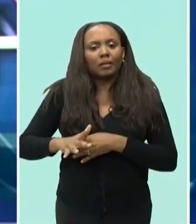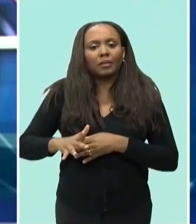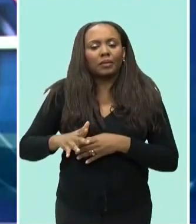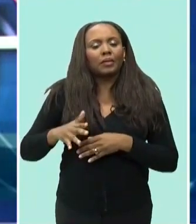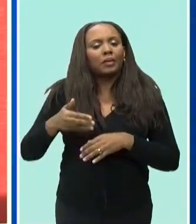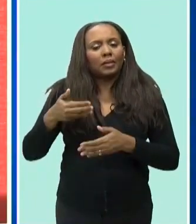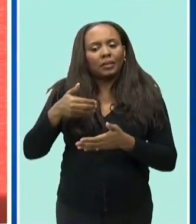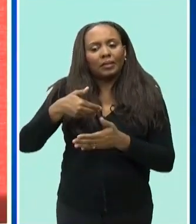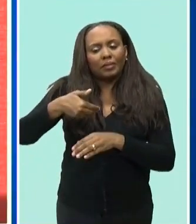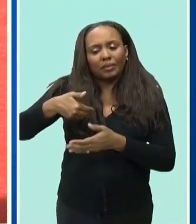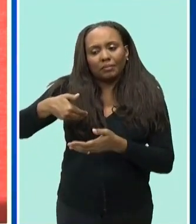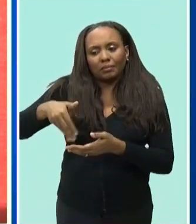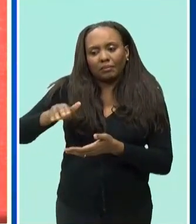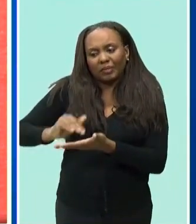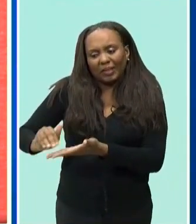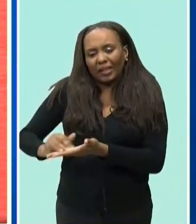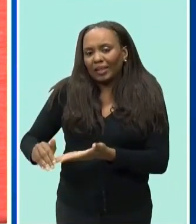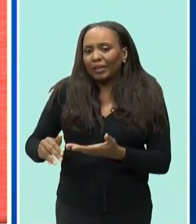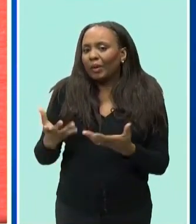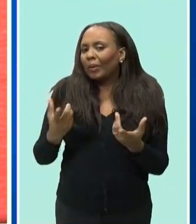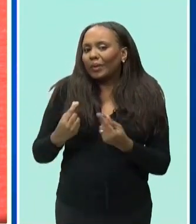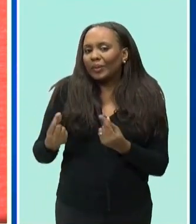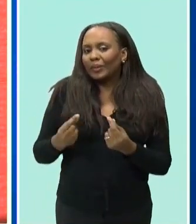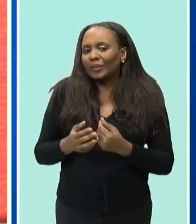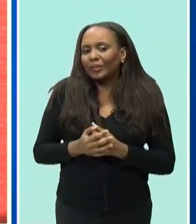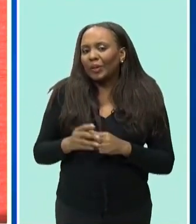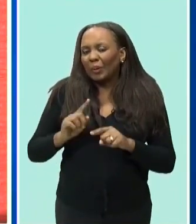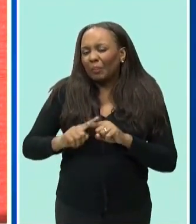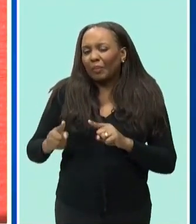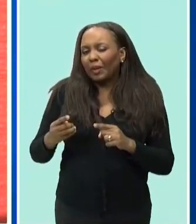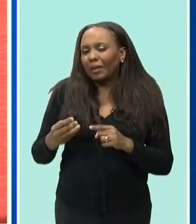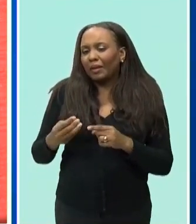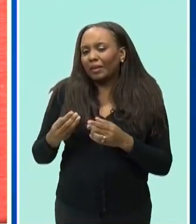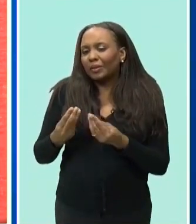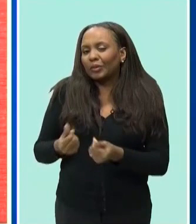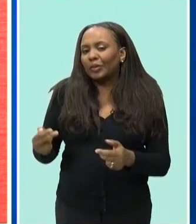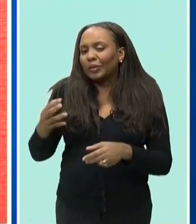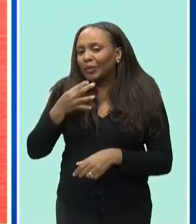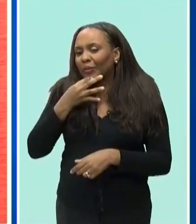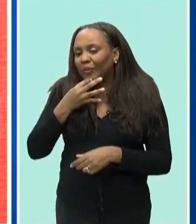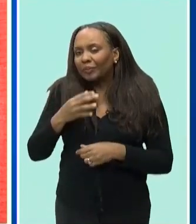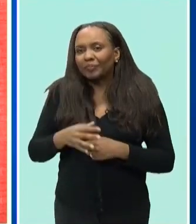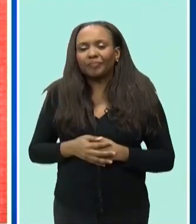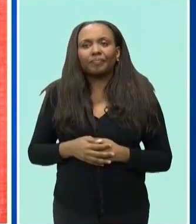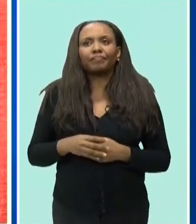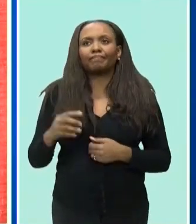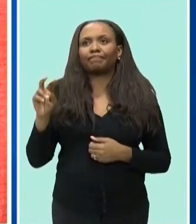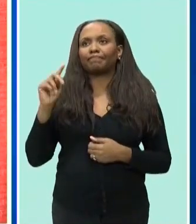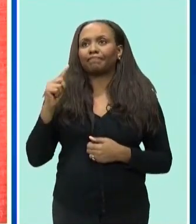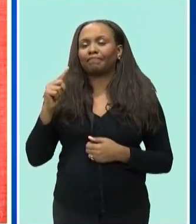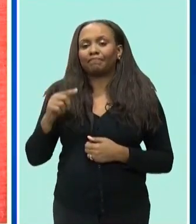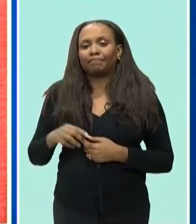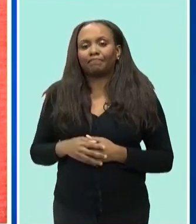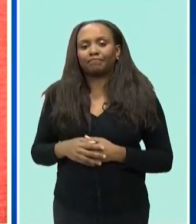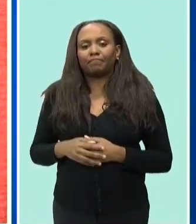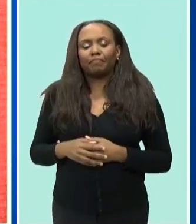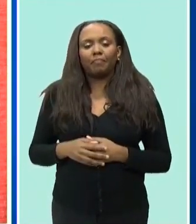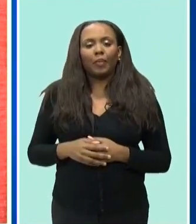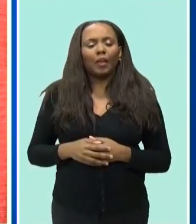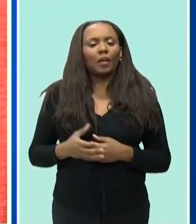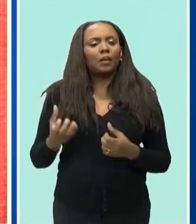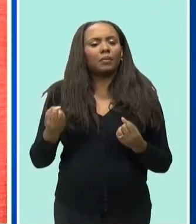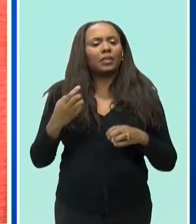horizon. That has not linked to salubrious environments, and we're finding that in many instances now where the grass would have been